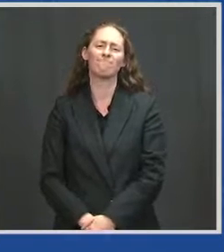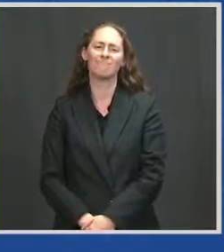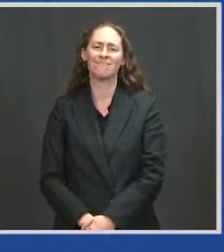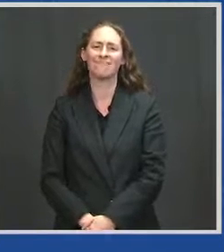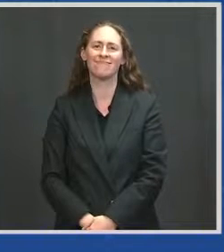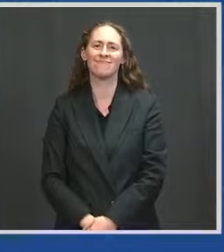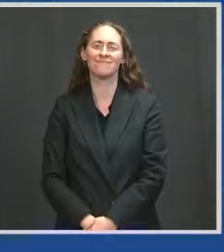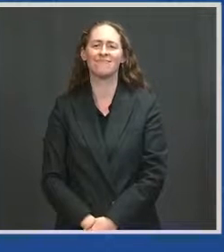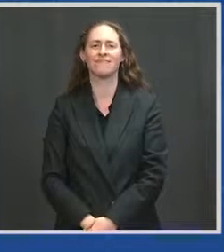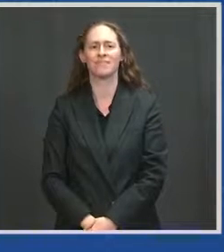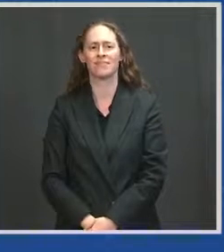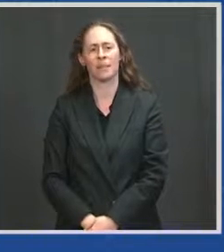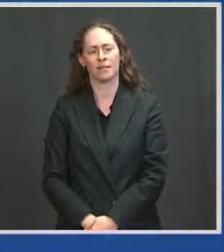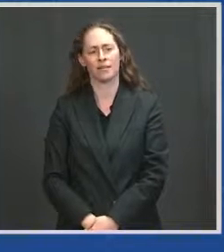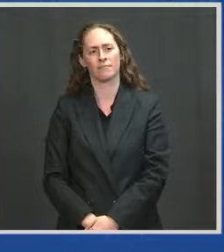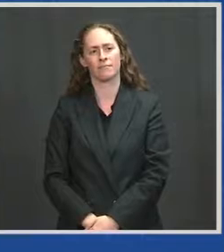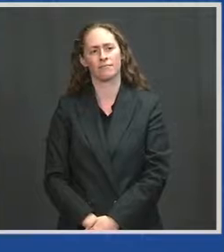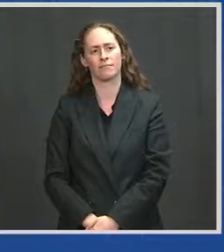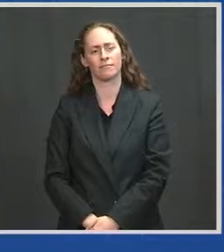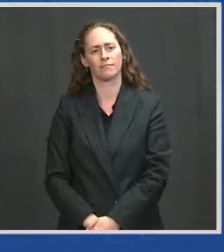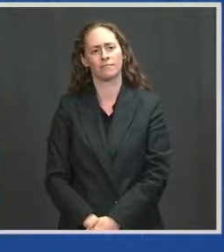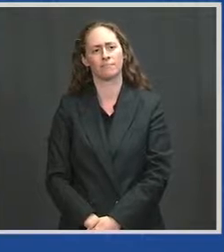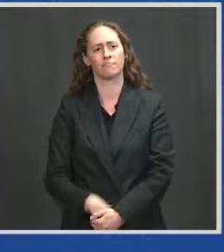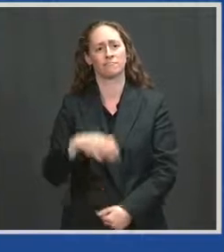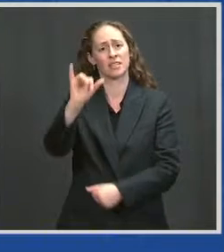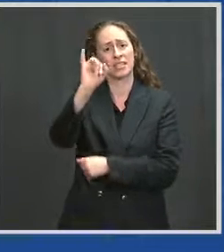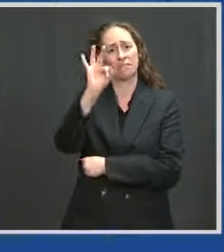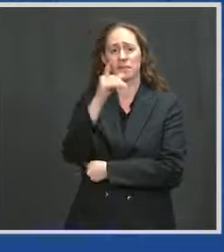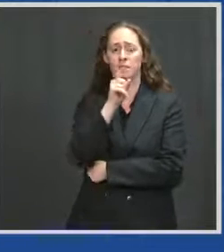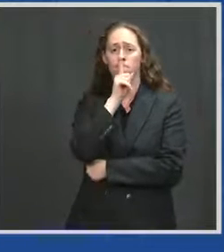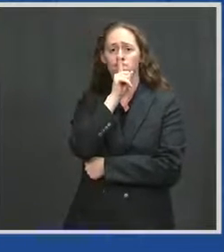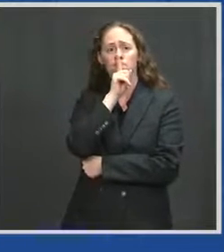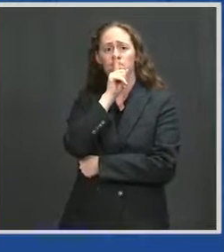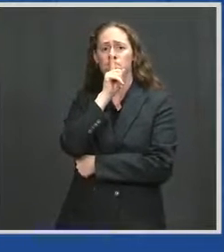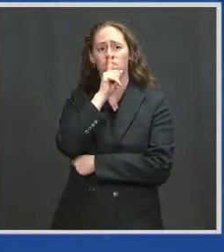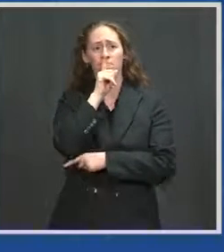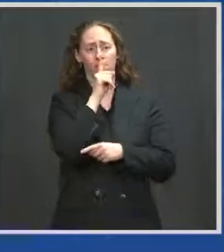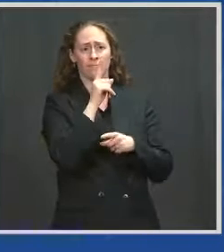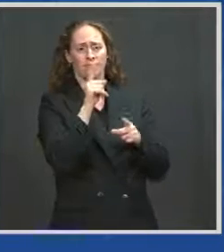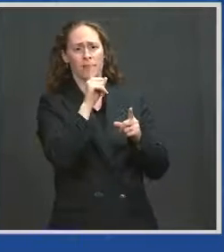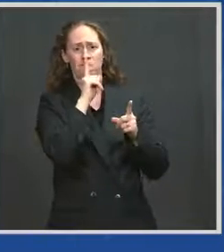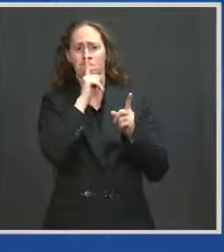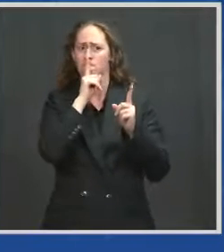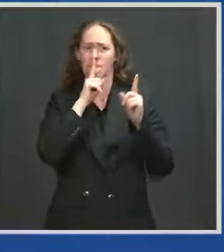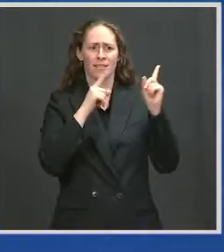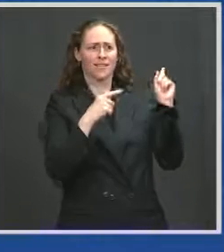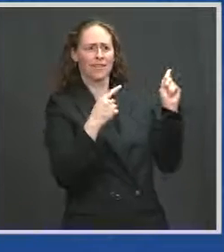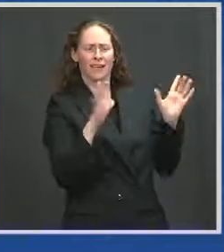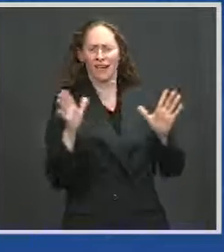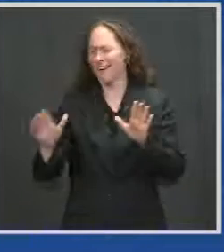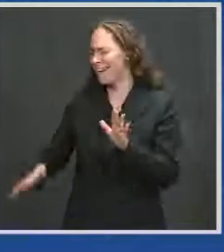And if I didn't say what my father would insist on, please excuse my back. I apologize.